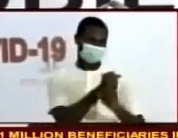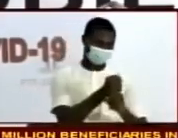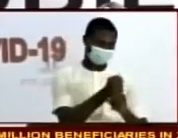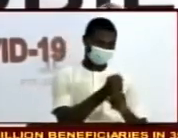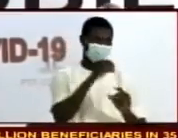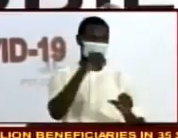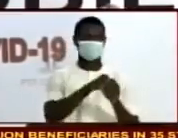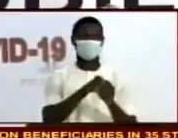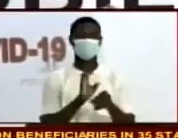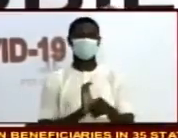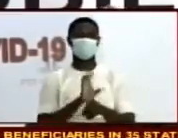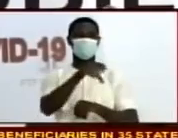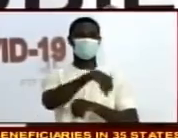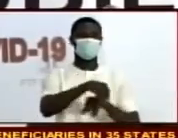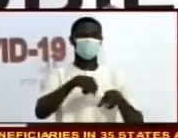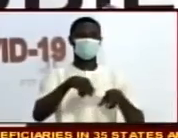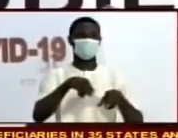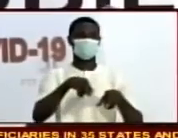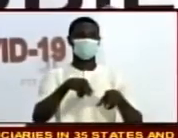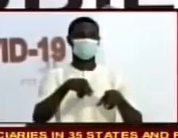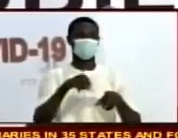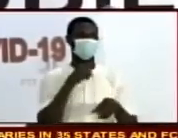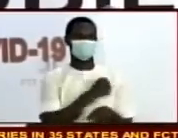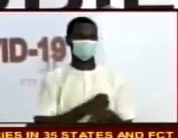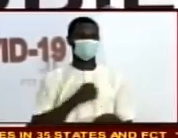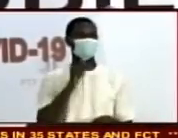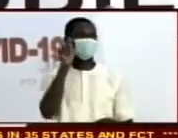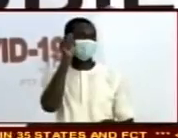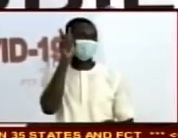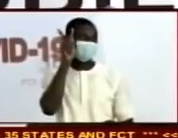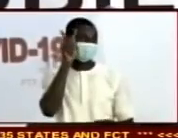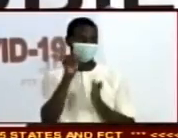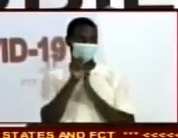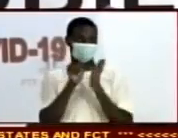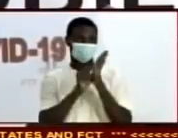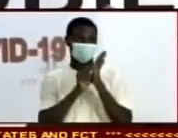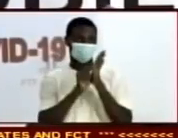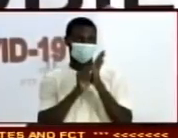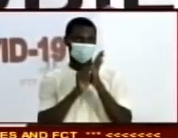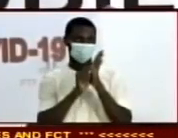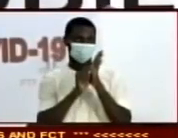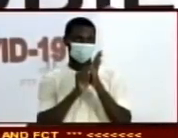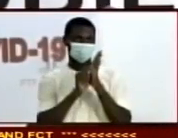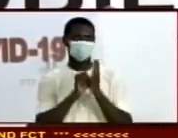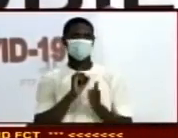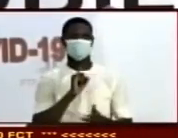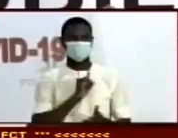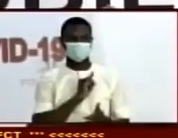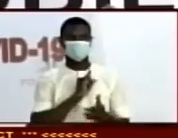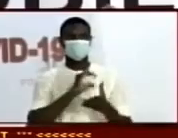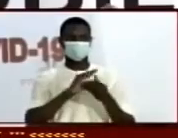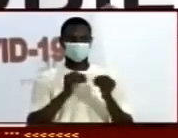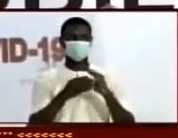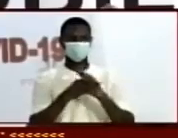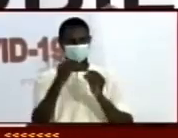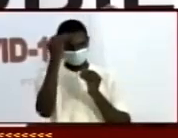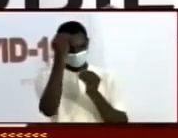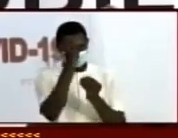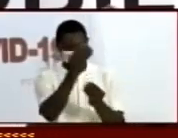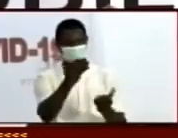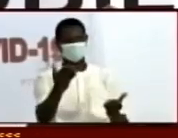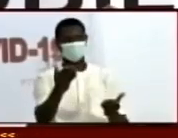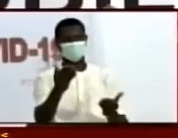State. Sorry, in Akwa Ibom State. Sorry. I did my own checks on the issue, and